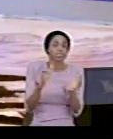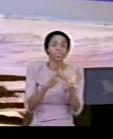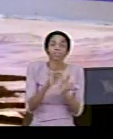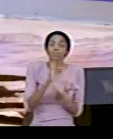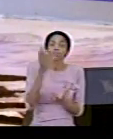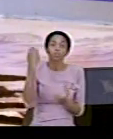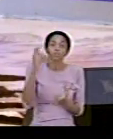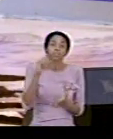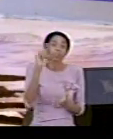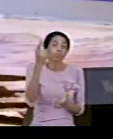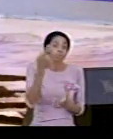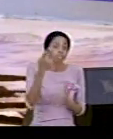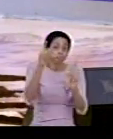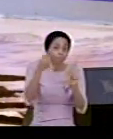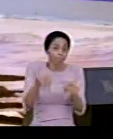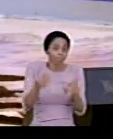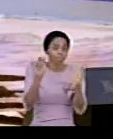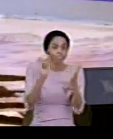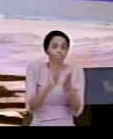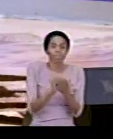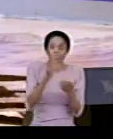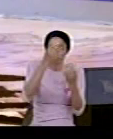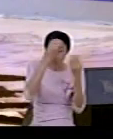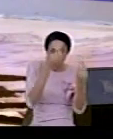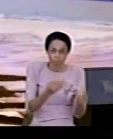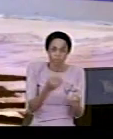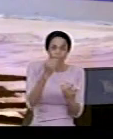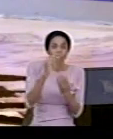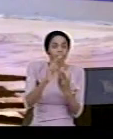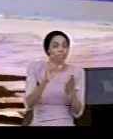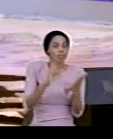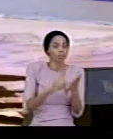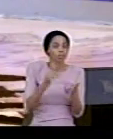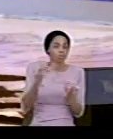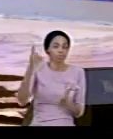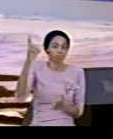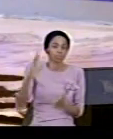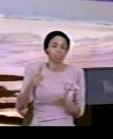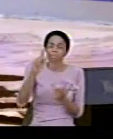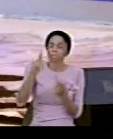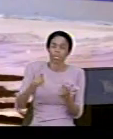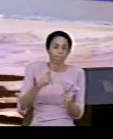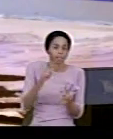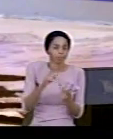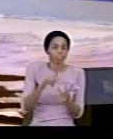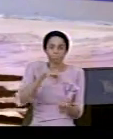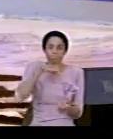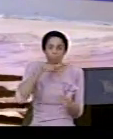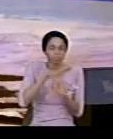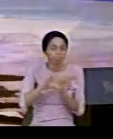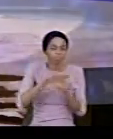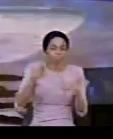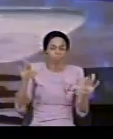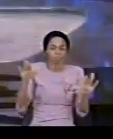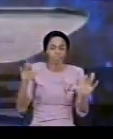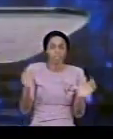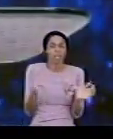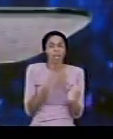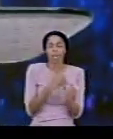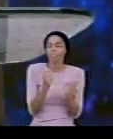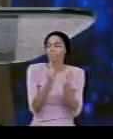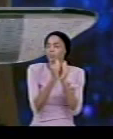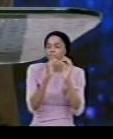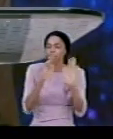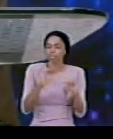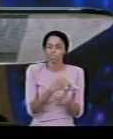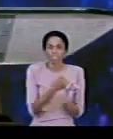that obeyed the law of God perfectly, spotlessly, and without any